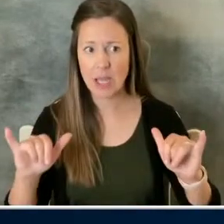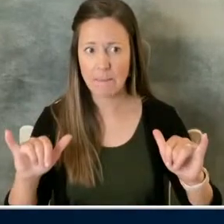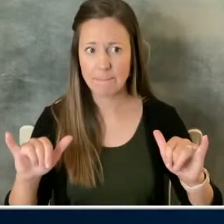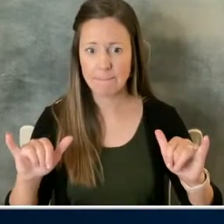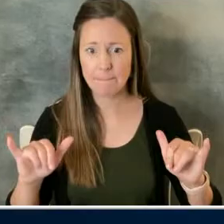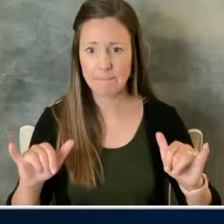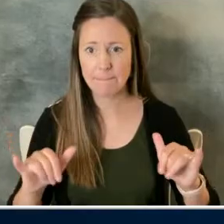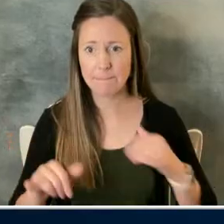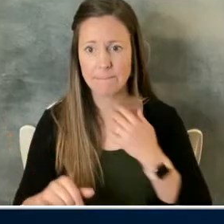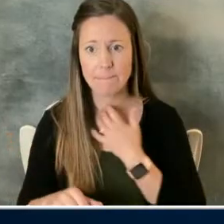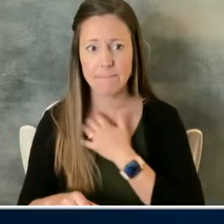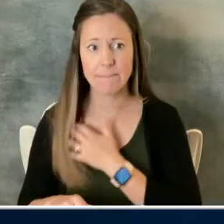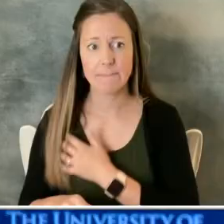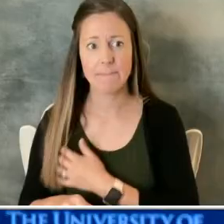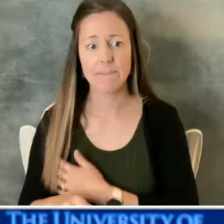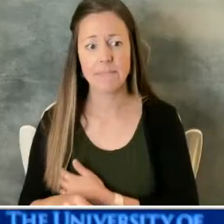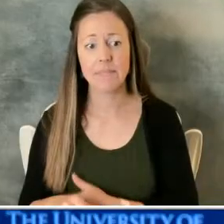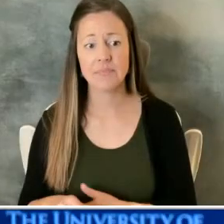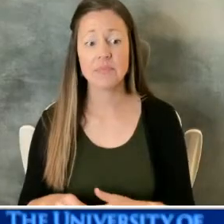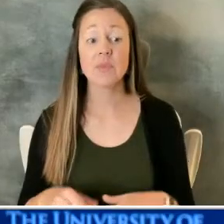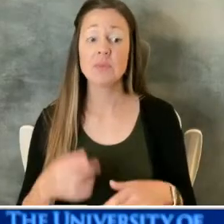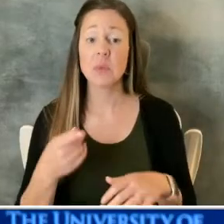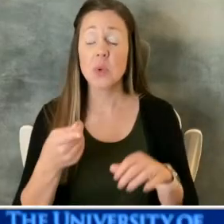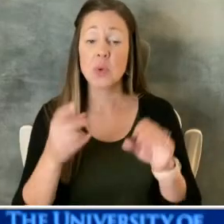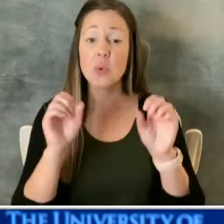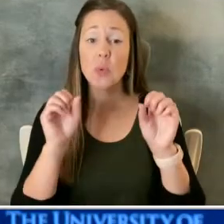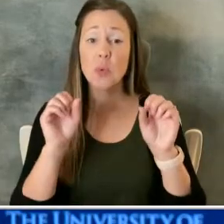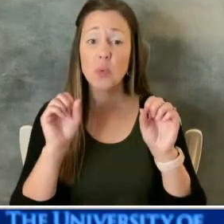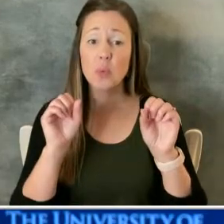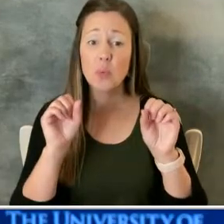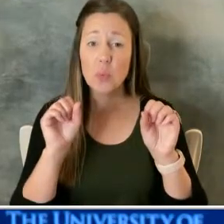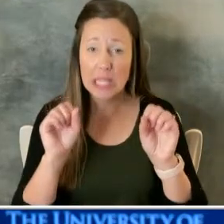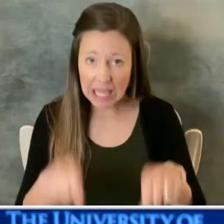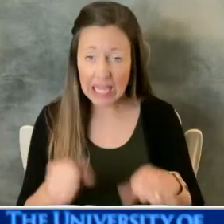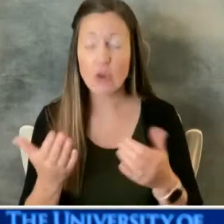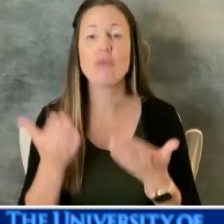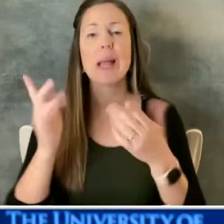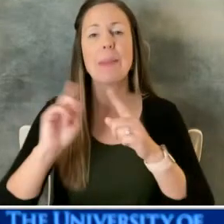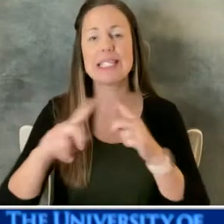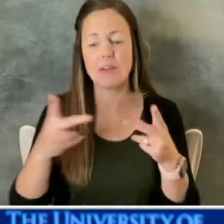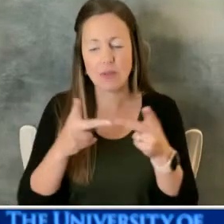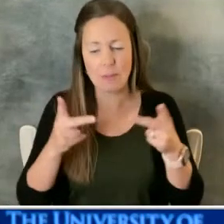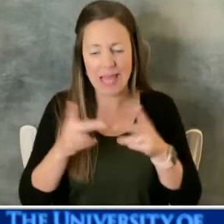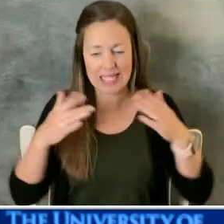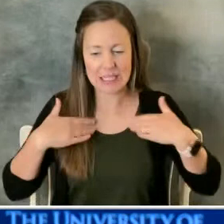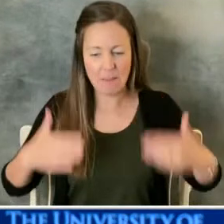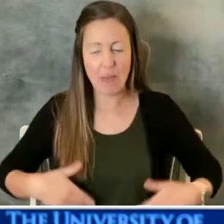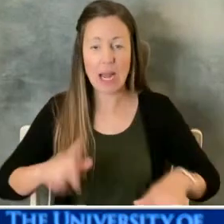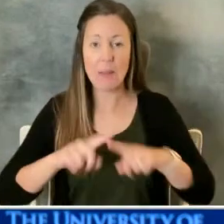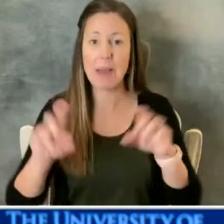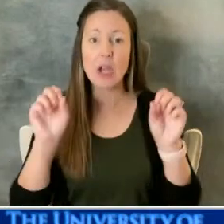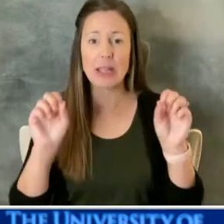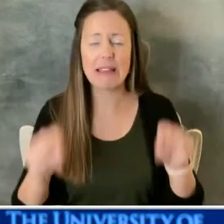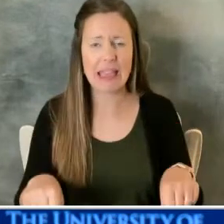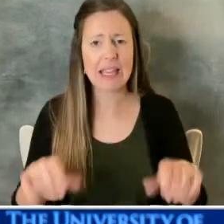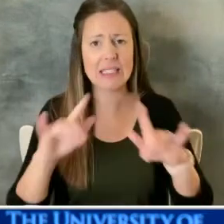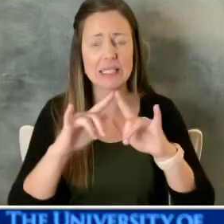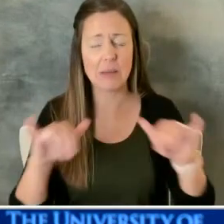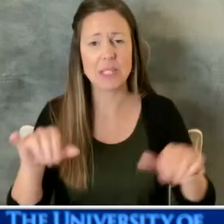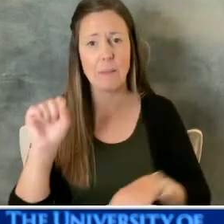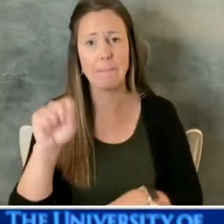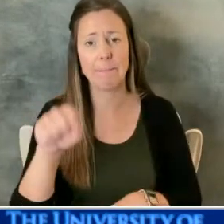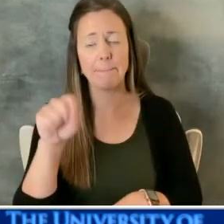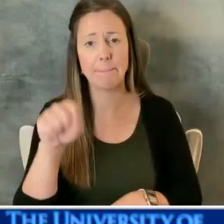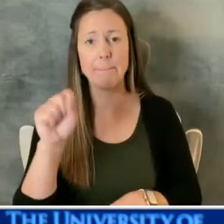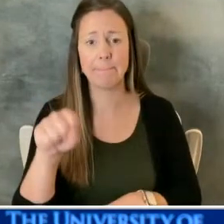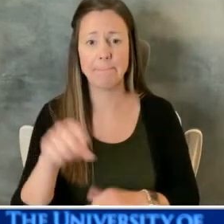You can co-administer. They do recommend different sites, but you are able to co-administer those vaccines together with